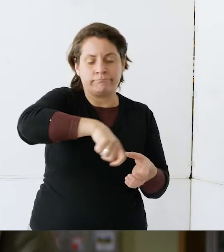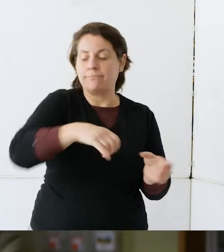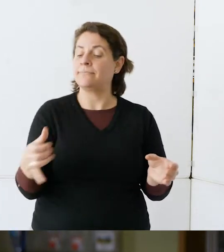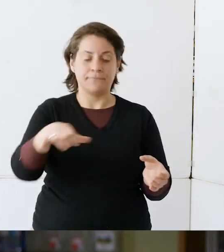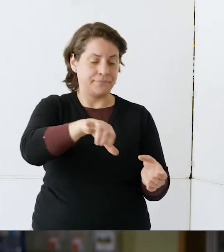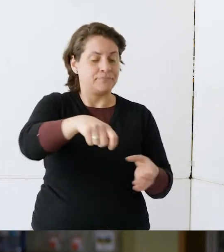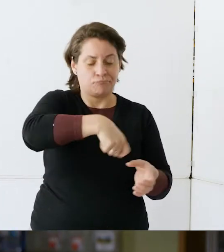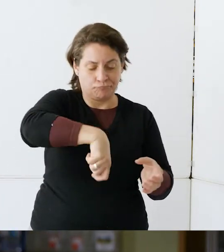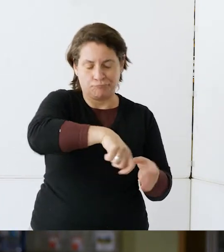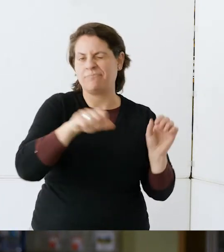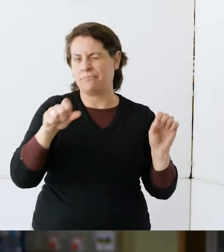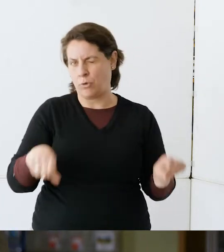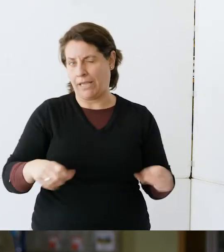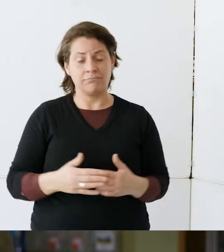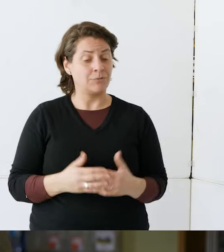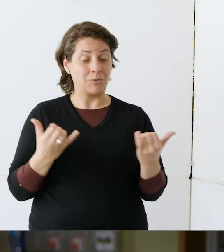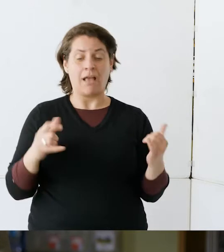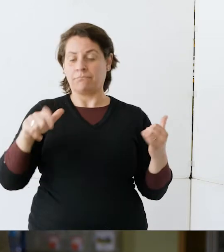together. So let's mix.